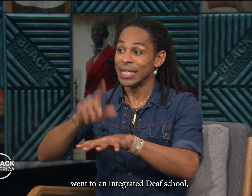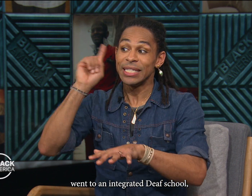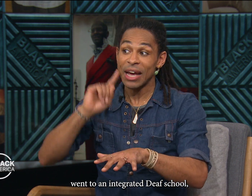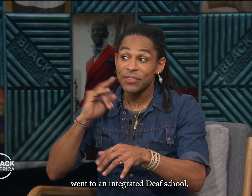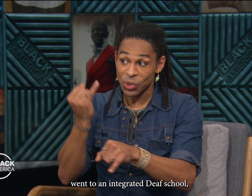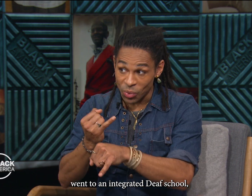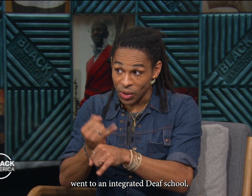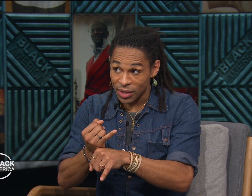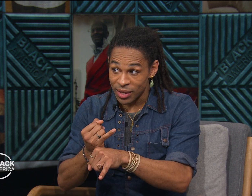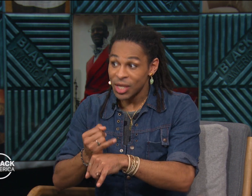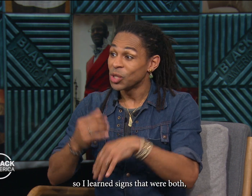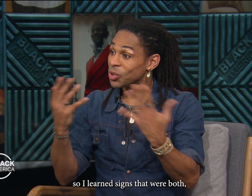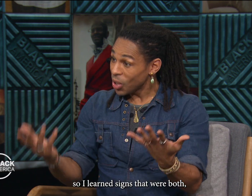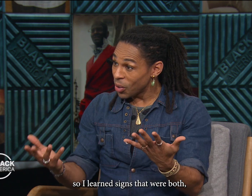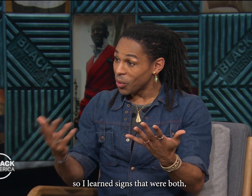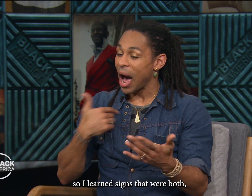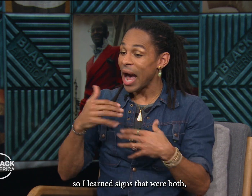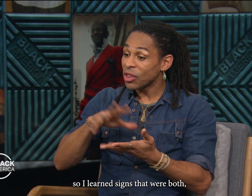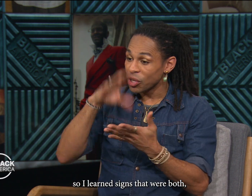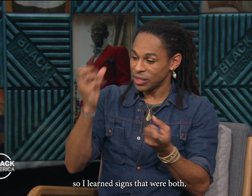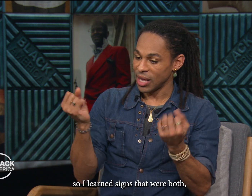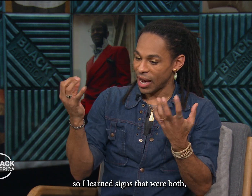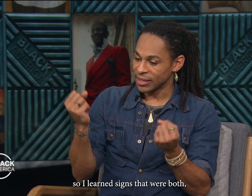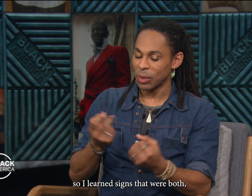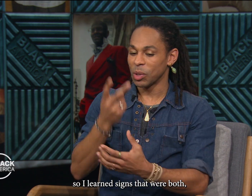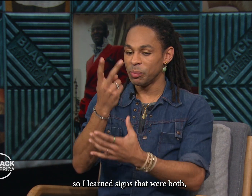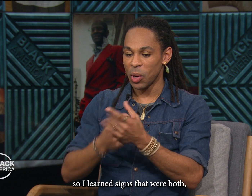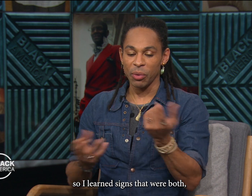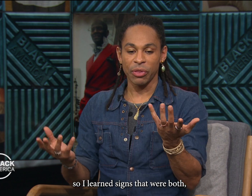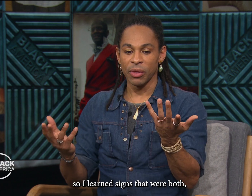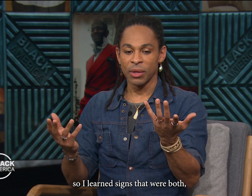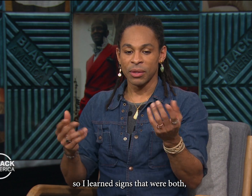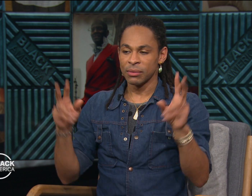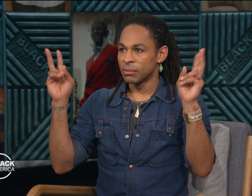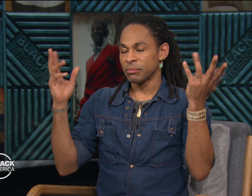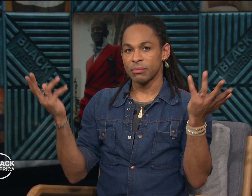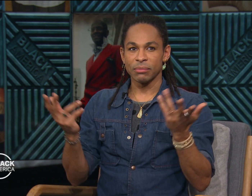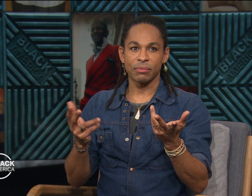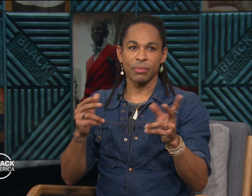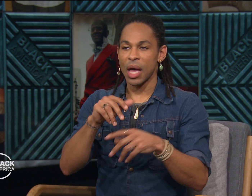integrated deaf school. So I learned signs that were both